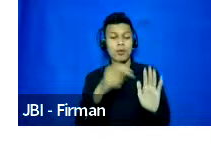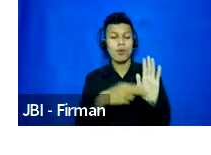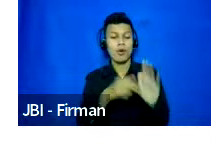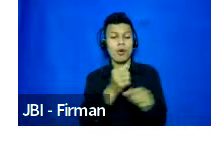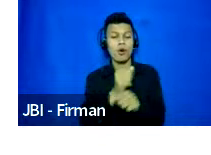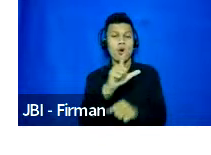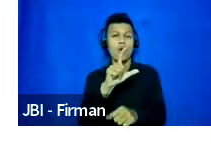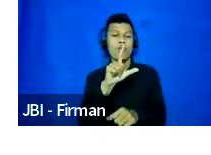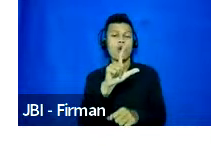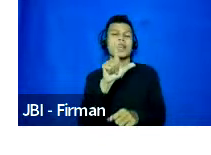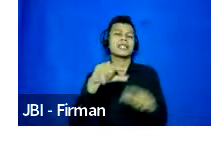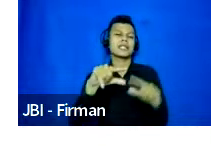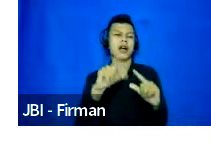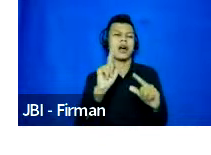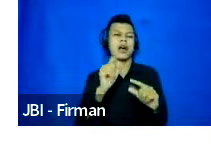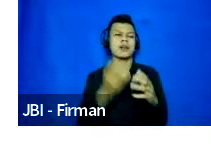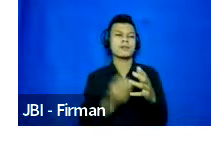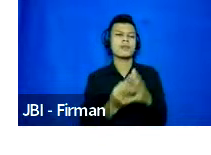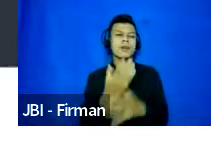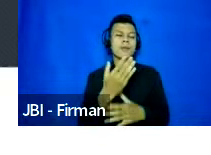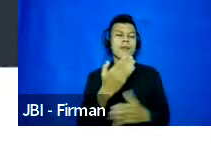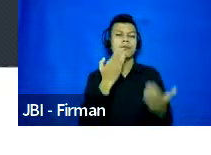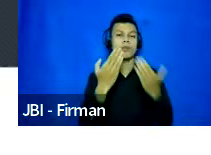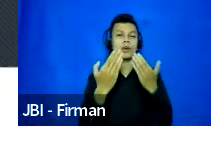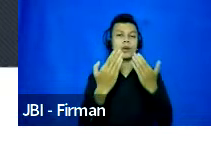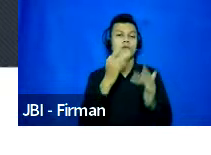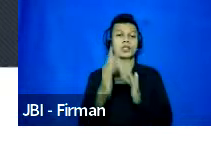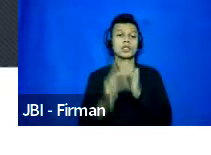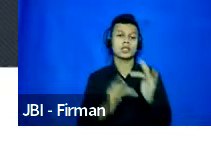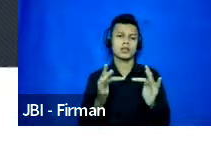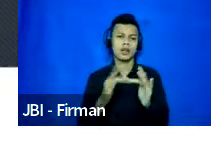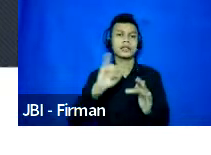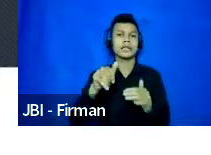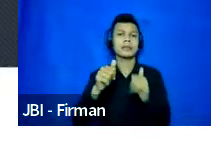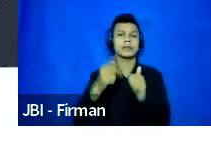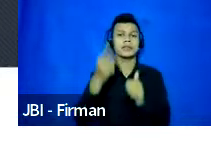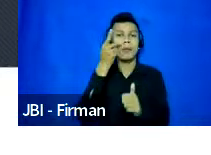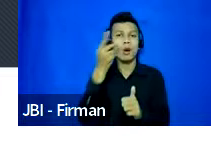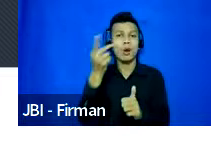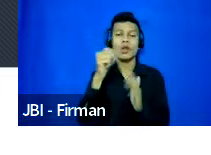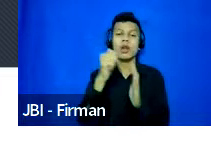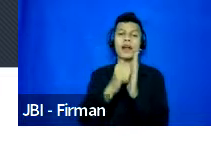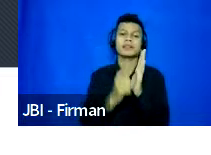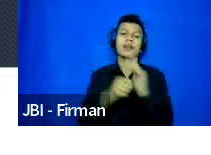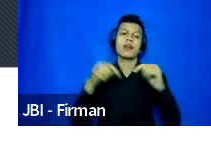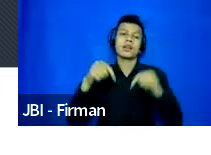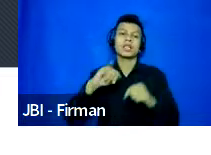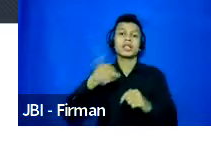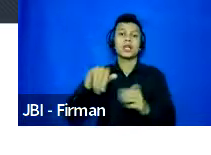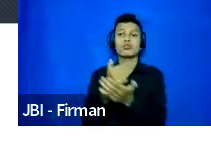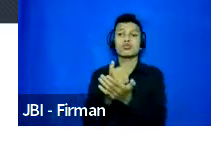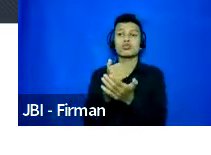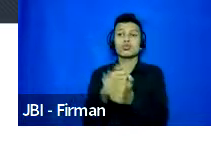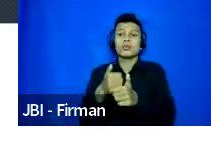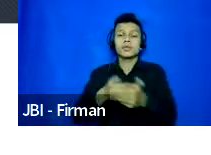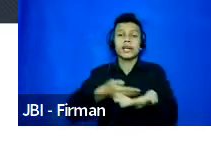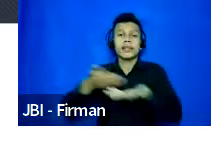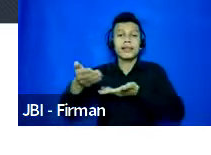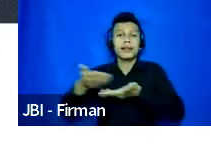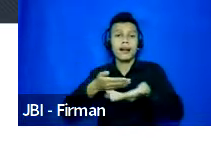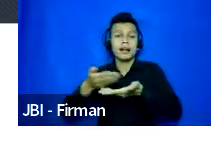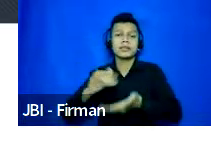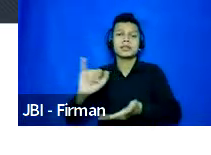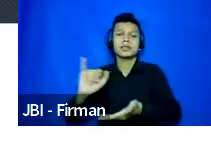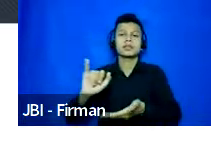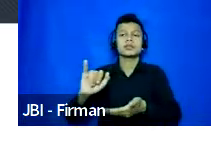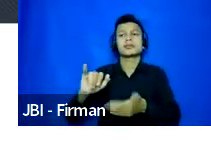be able to watch pre-recorded lessons and to interact with learning content online when schools